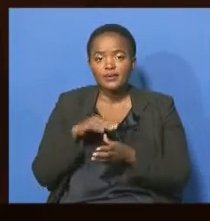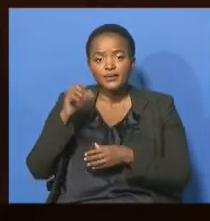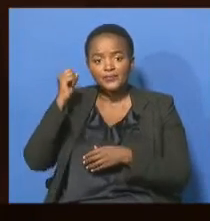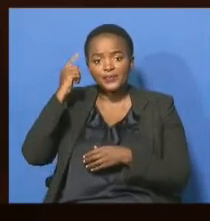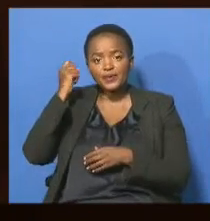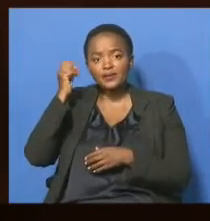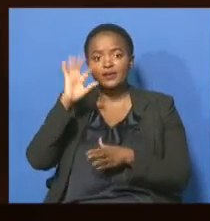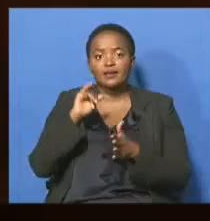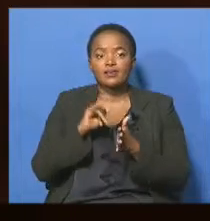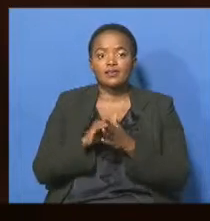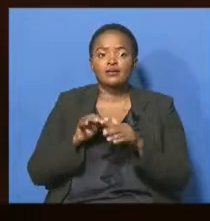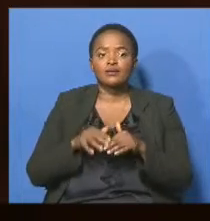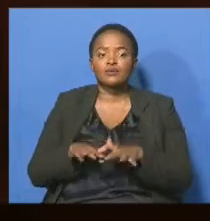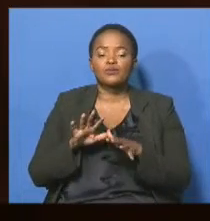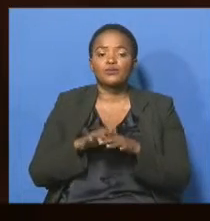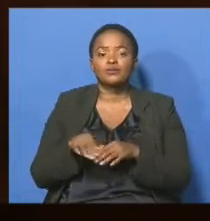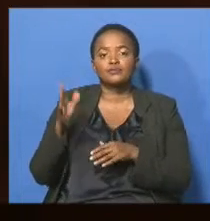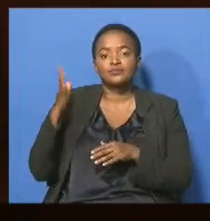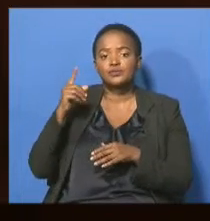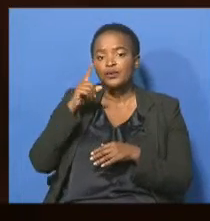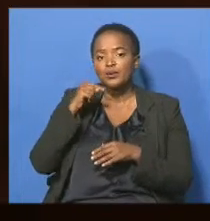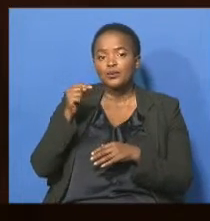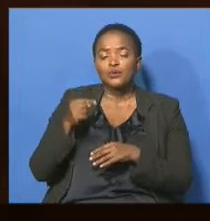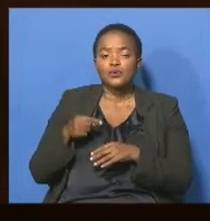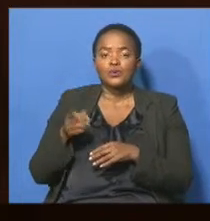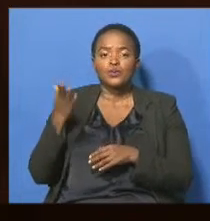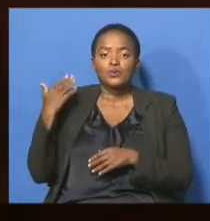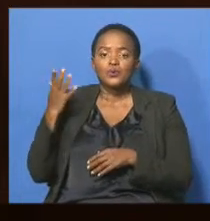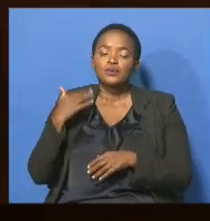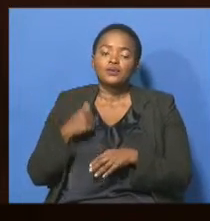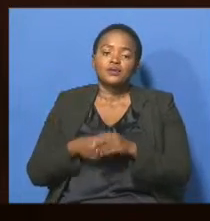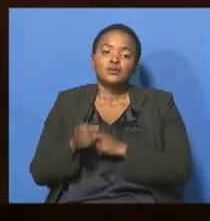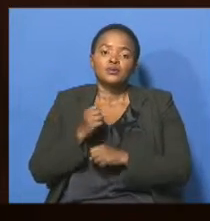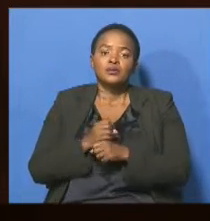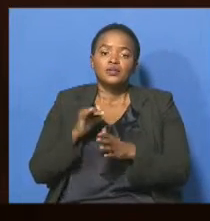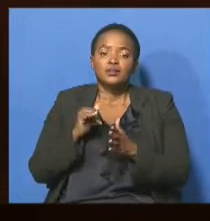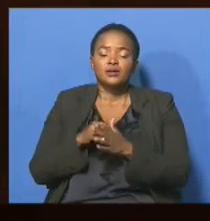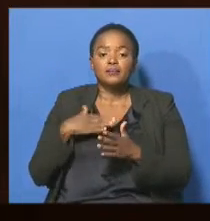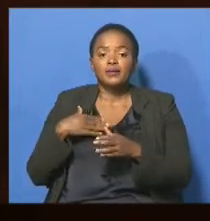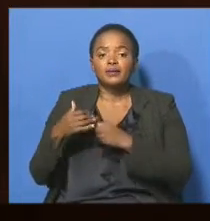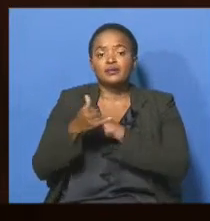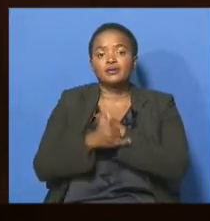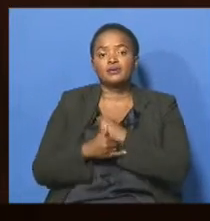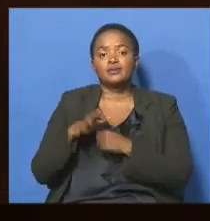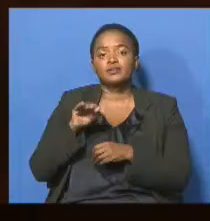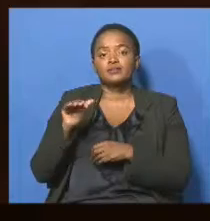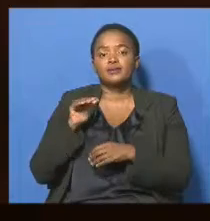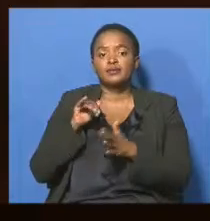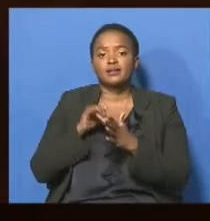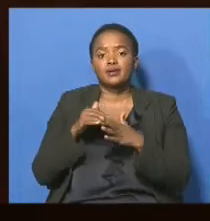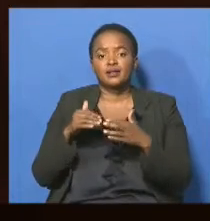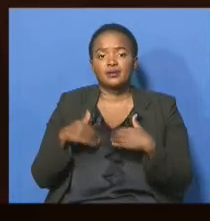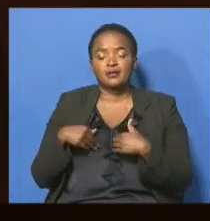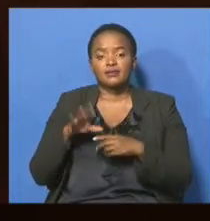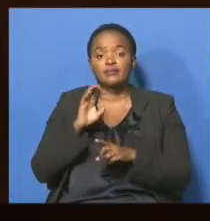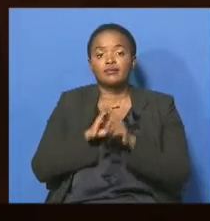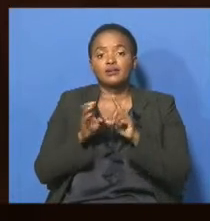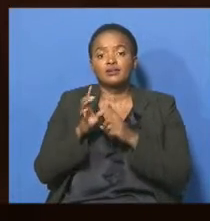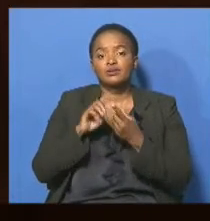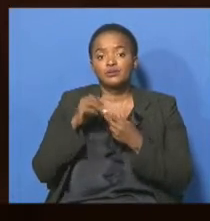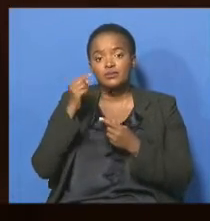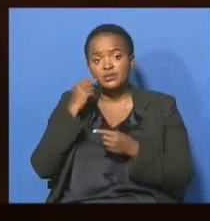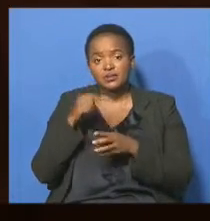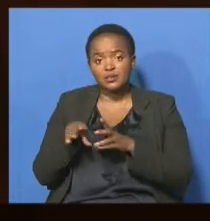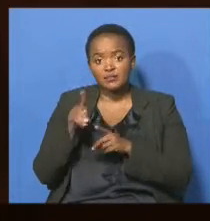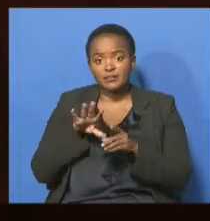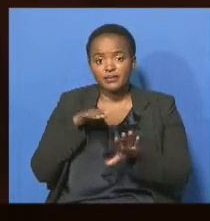that during the colonial era in my country, it was quite taboo to see somebody at a